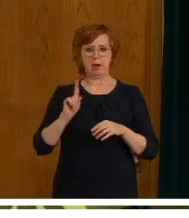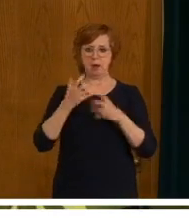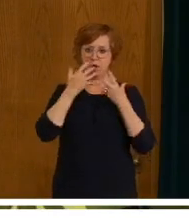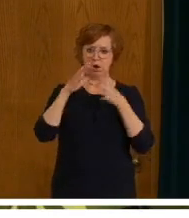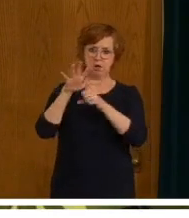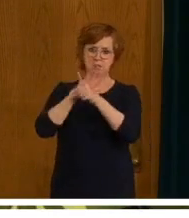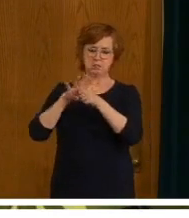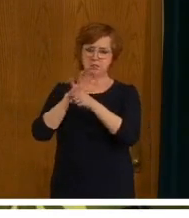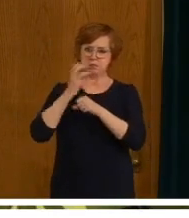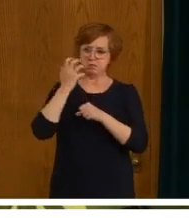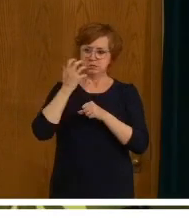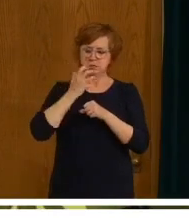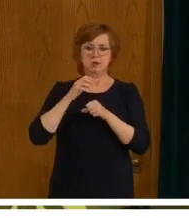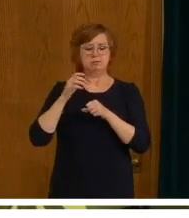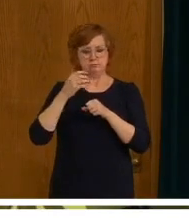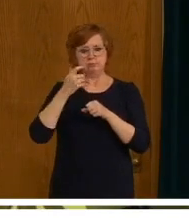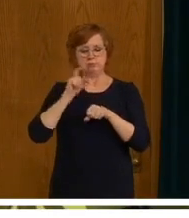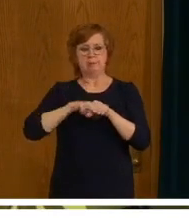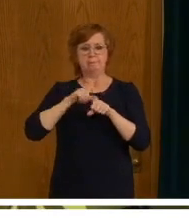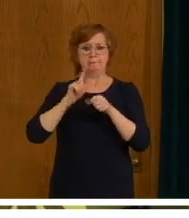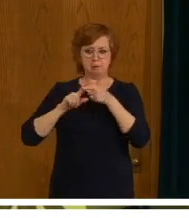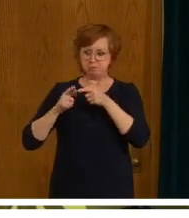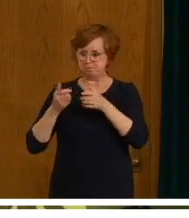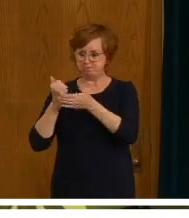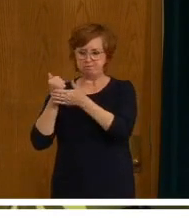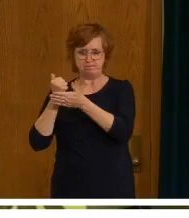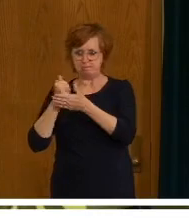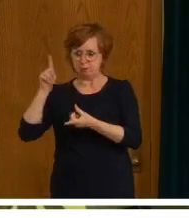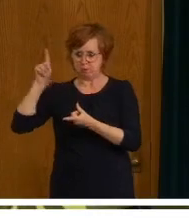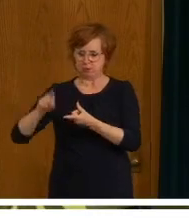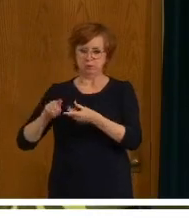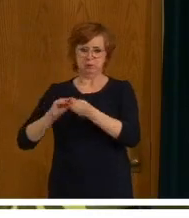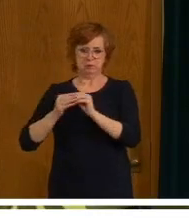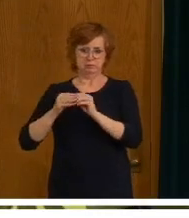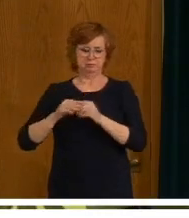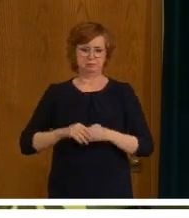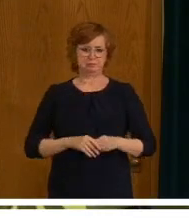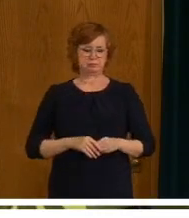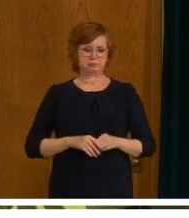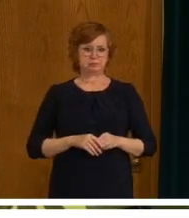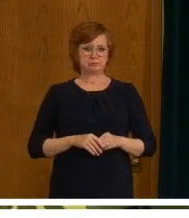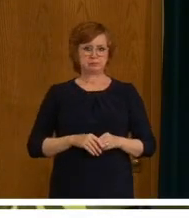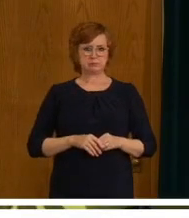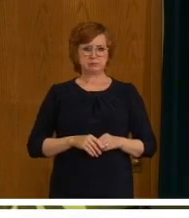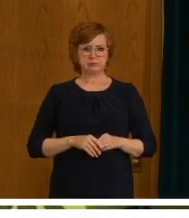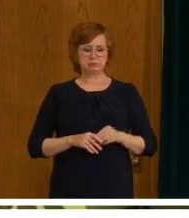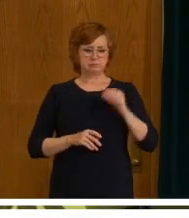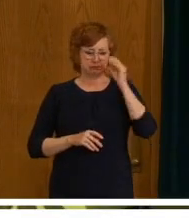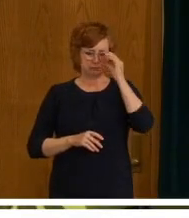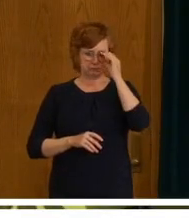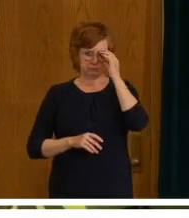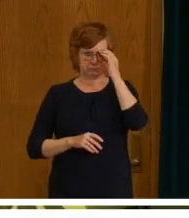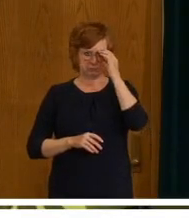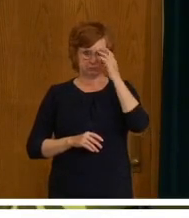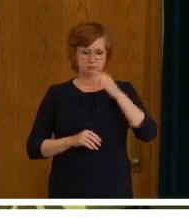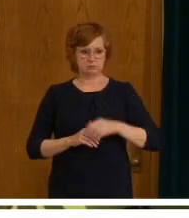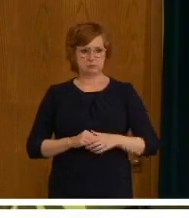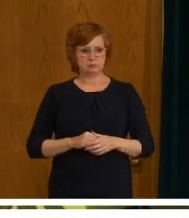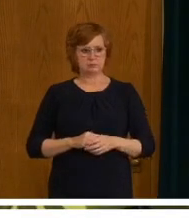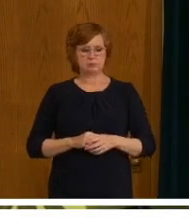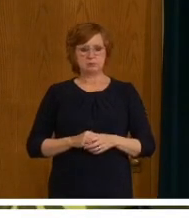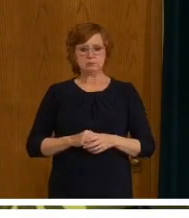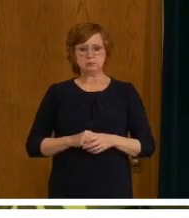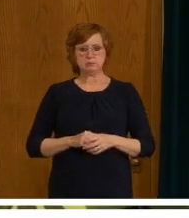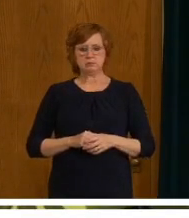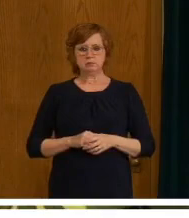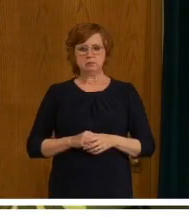geography as infection rates have determined. We've had mobile clinics that have operated in various capacities